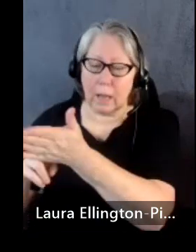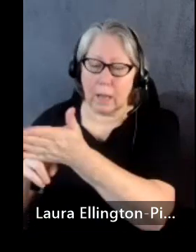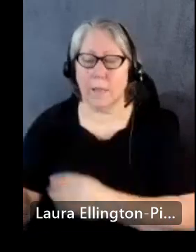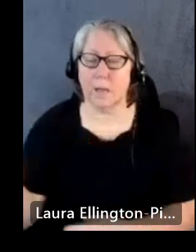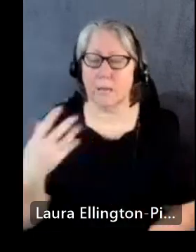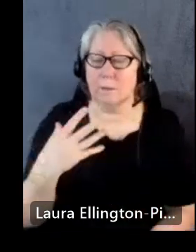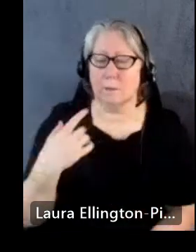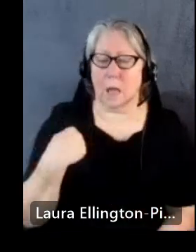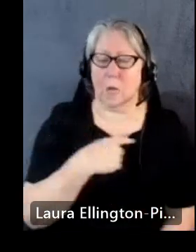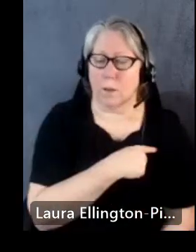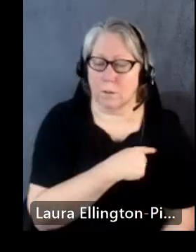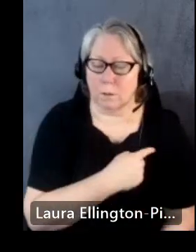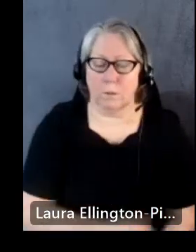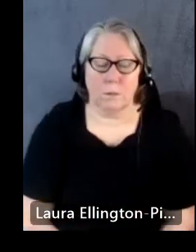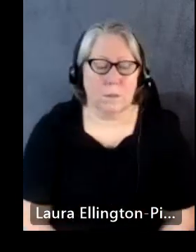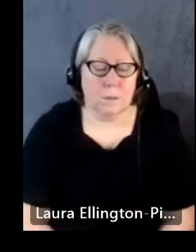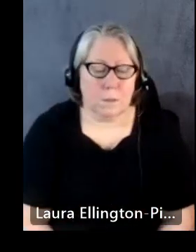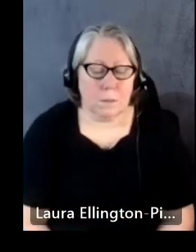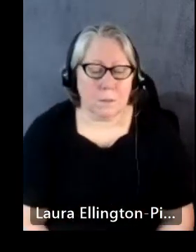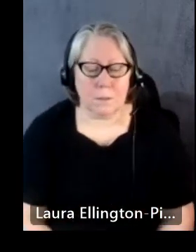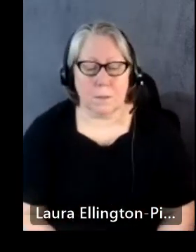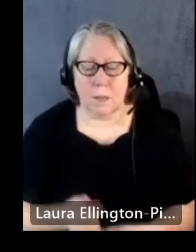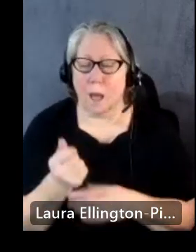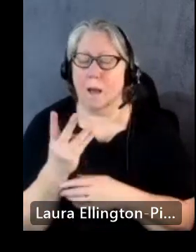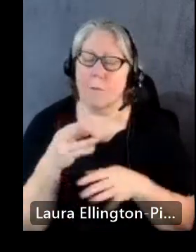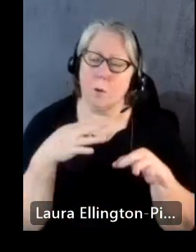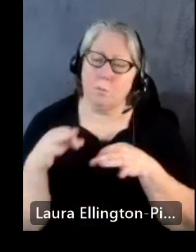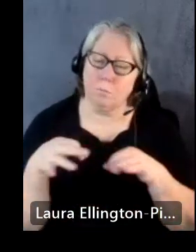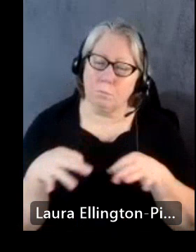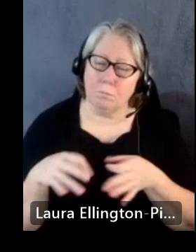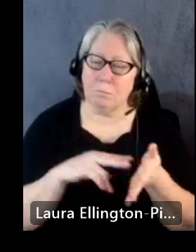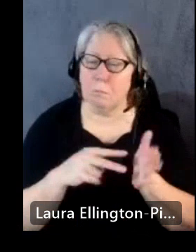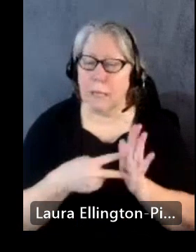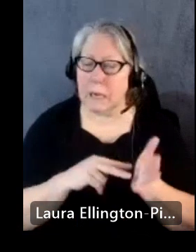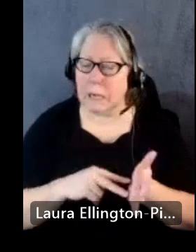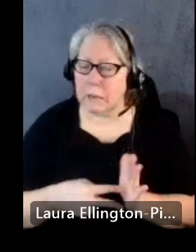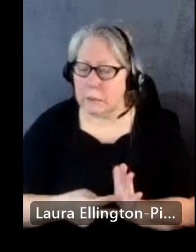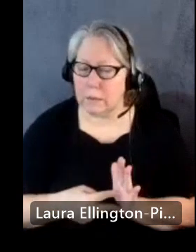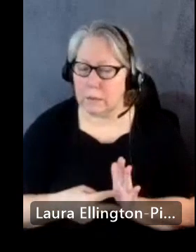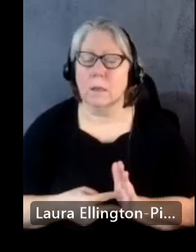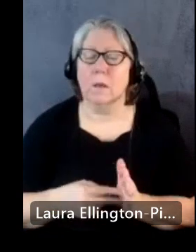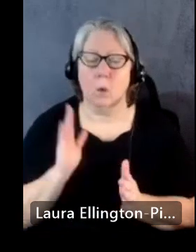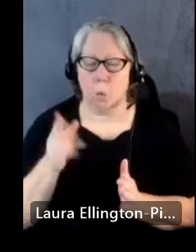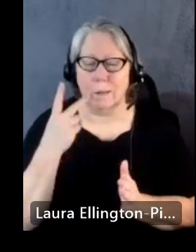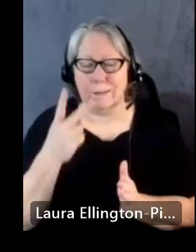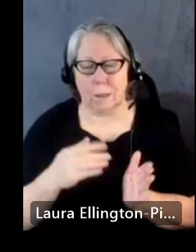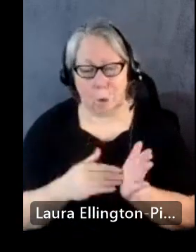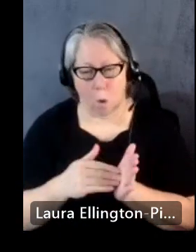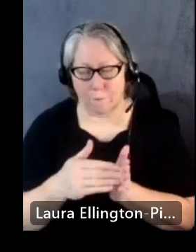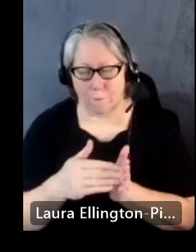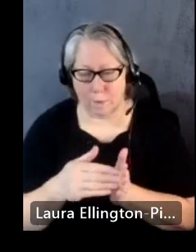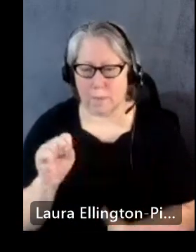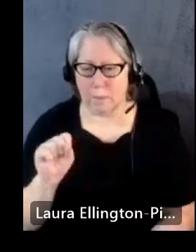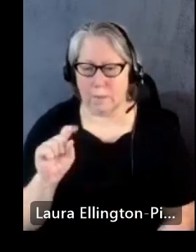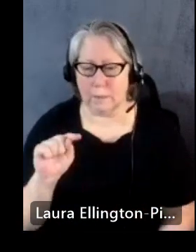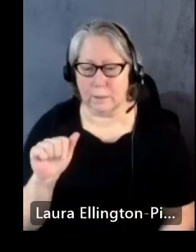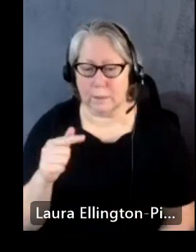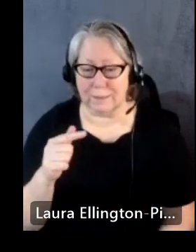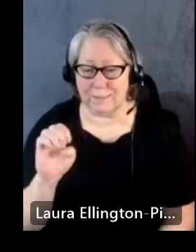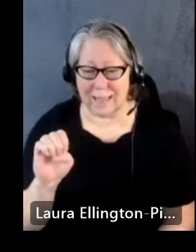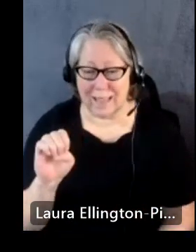So a few definitions about things that you'll see often in BFM. So stage is a step in